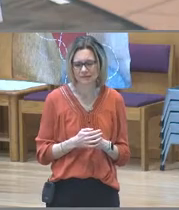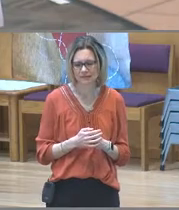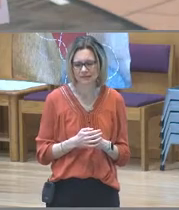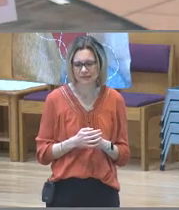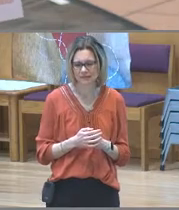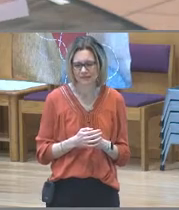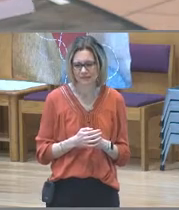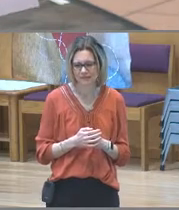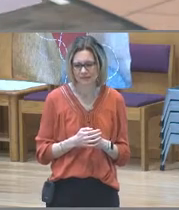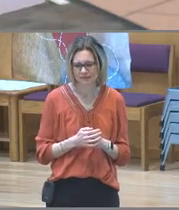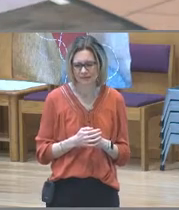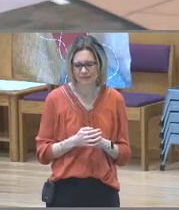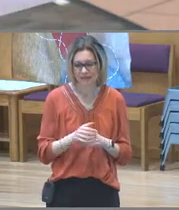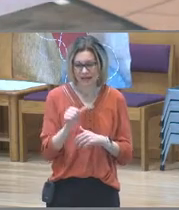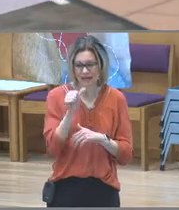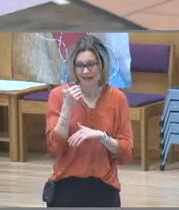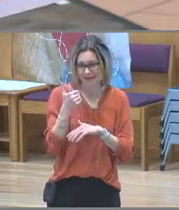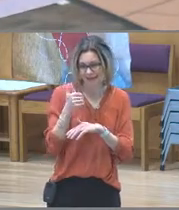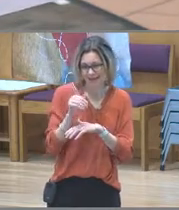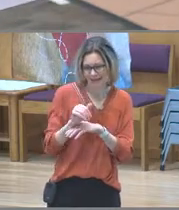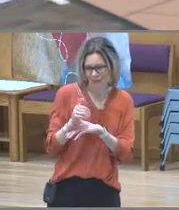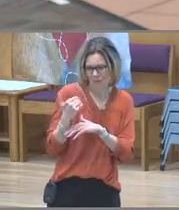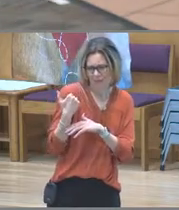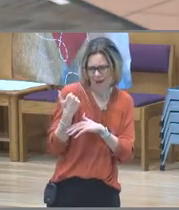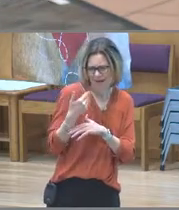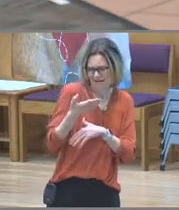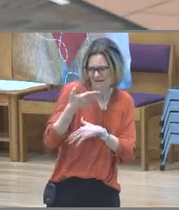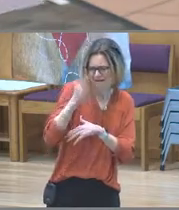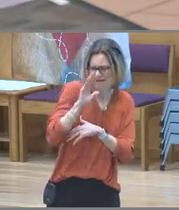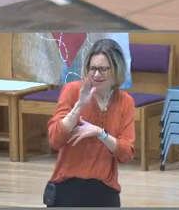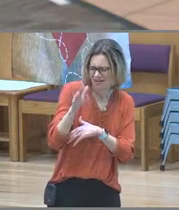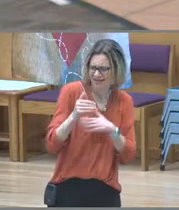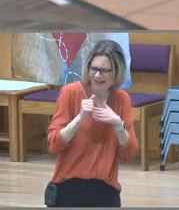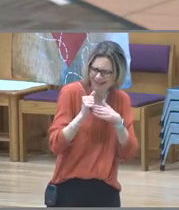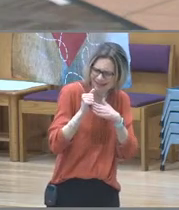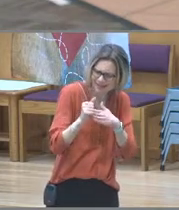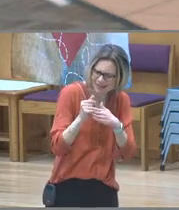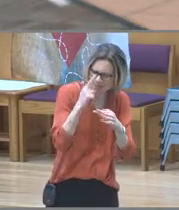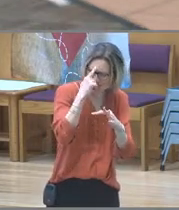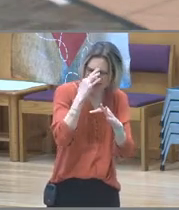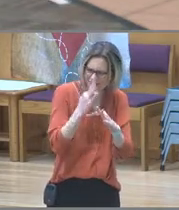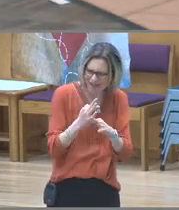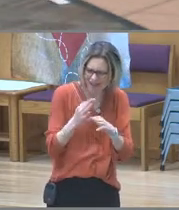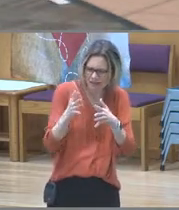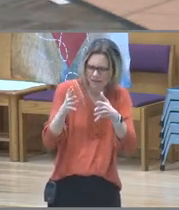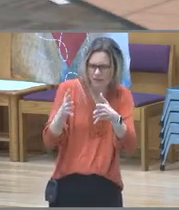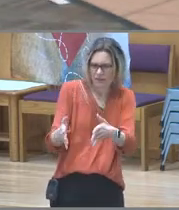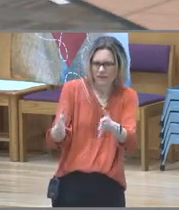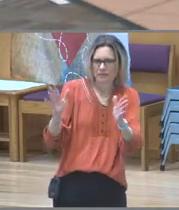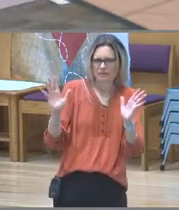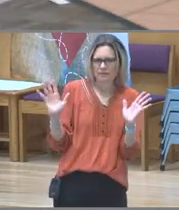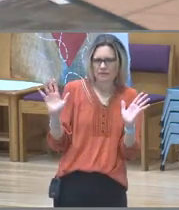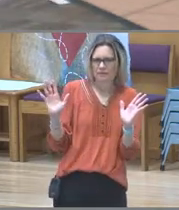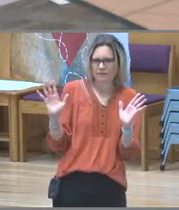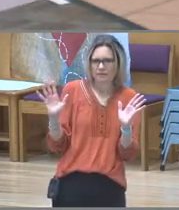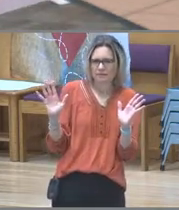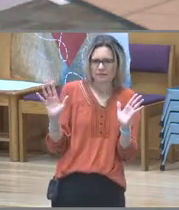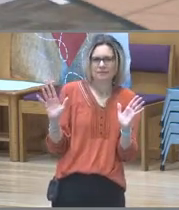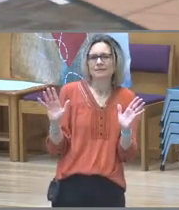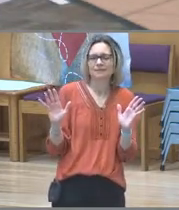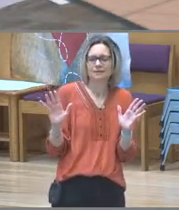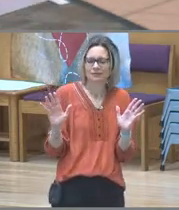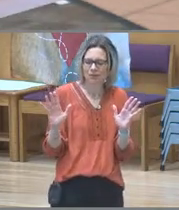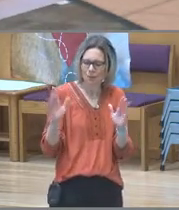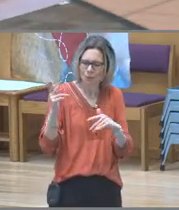Last night we're reminded that God has not brought us this far by faith to leave us in the tomb. Therefore, you and